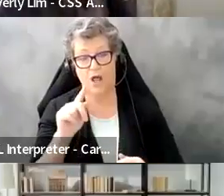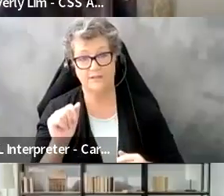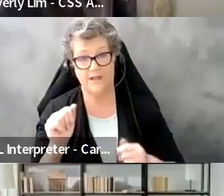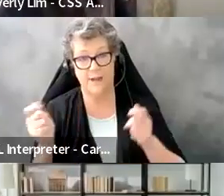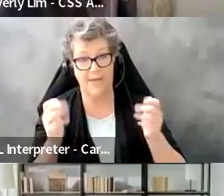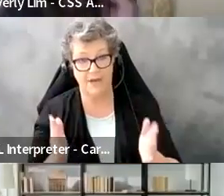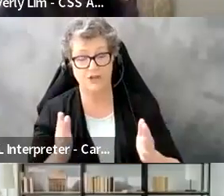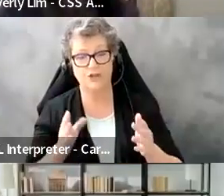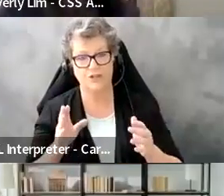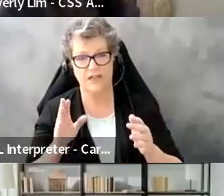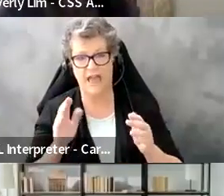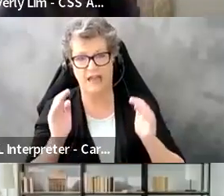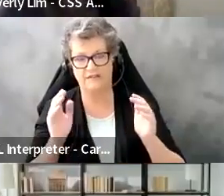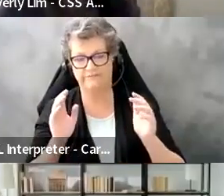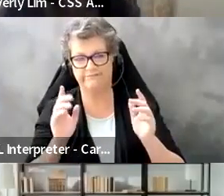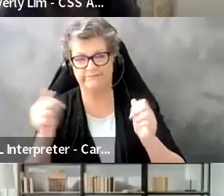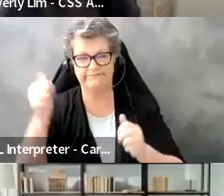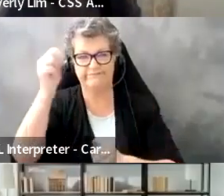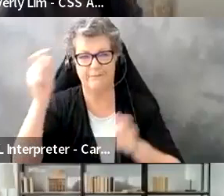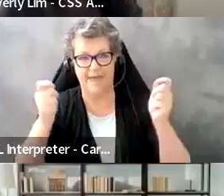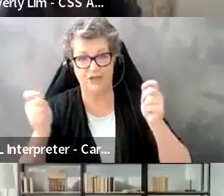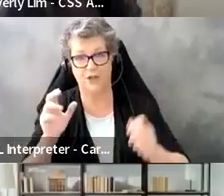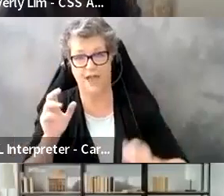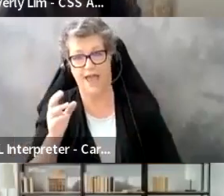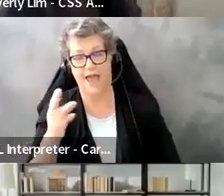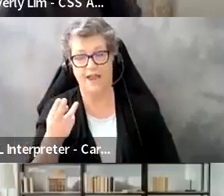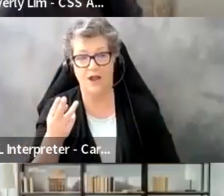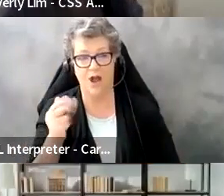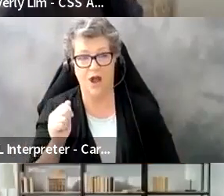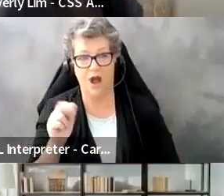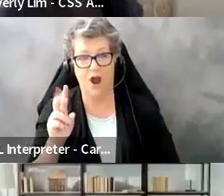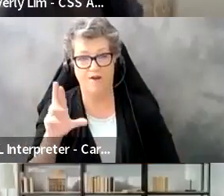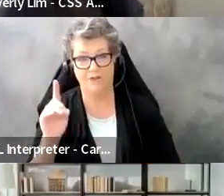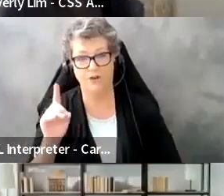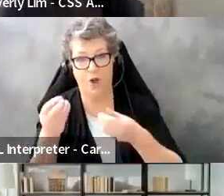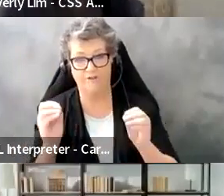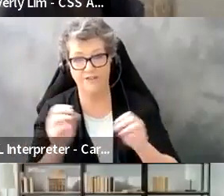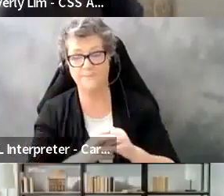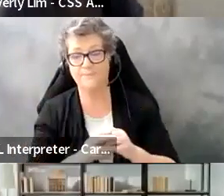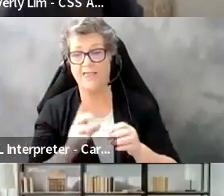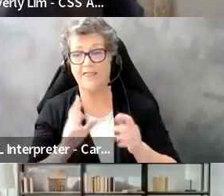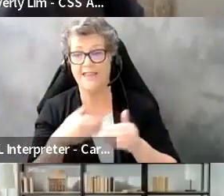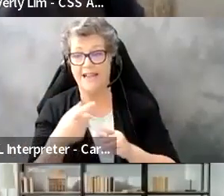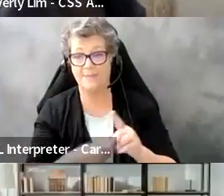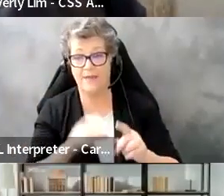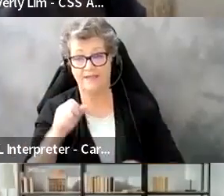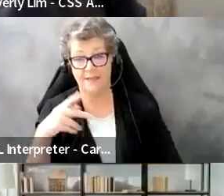and upper management at the Harvard office in Sacramento. And then next month in